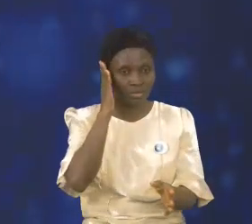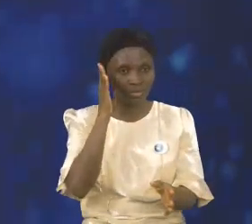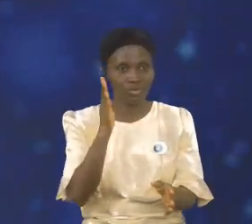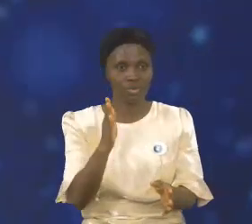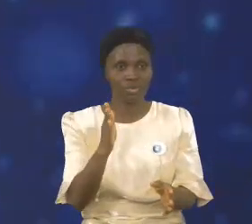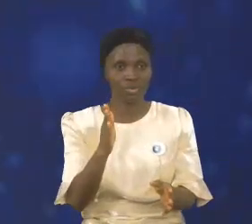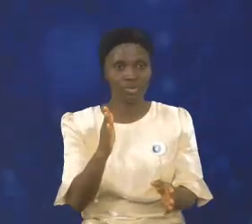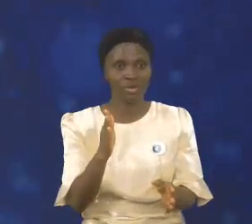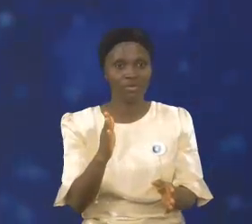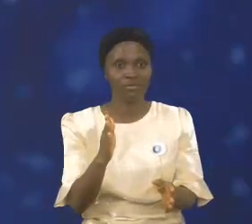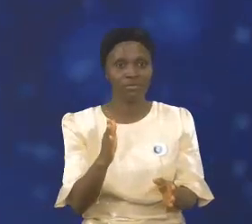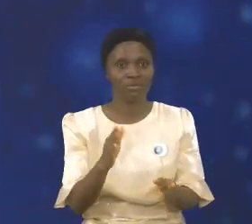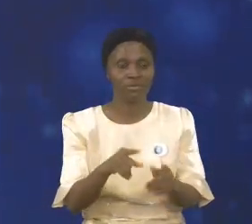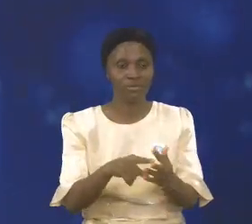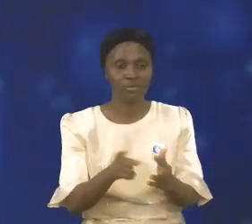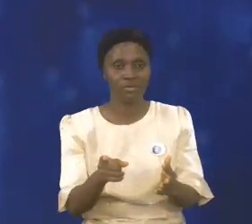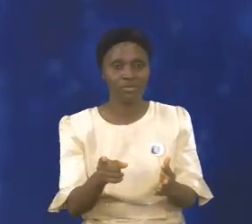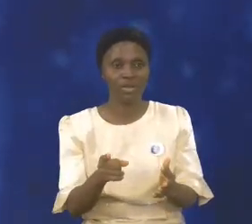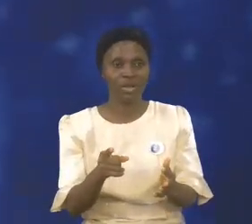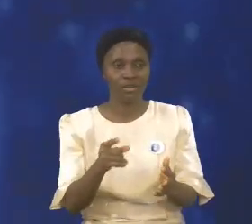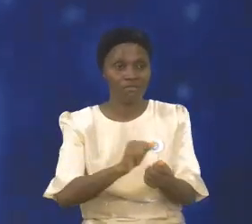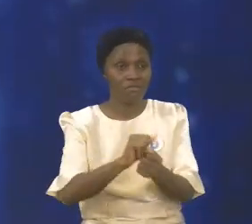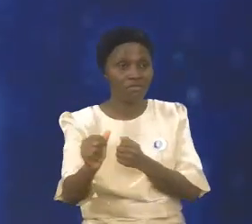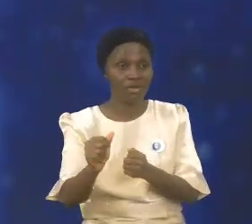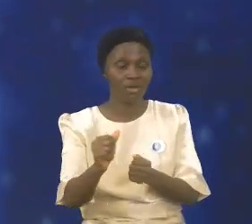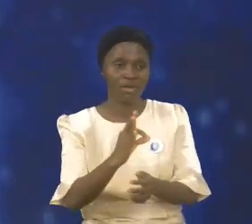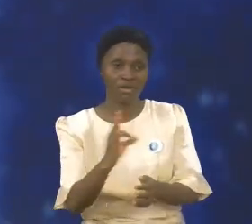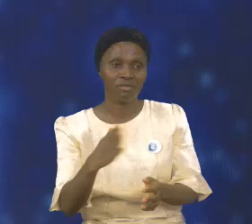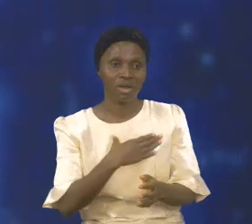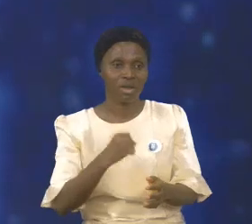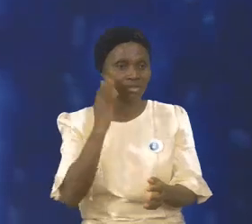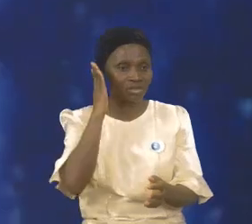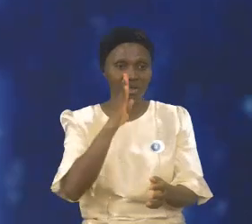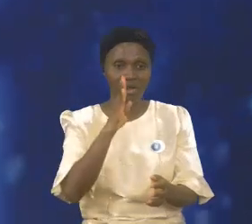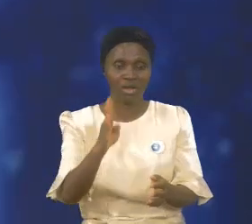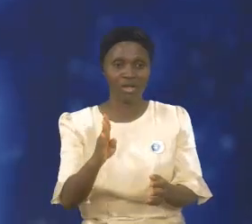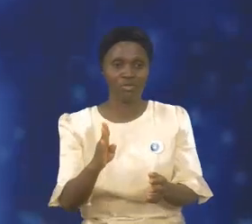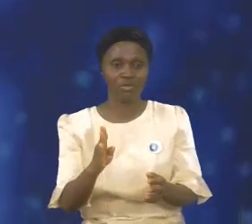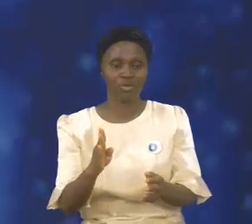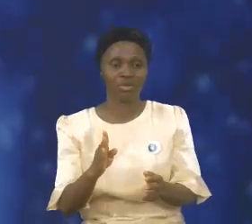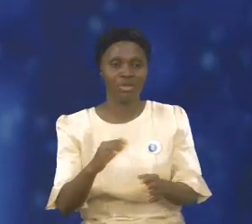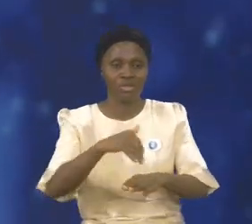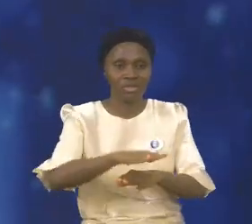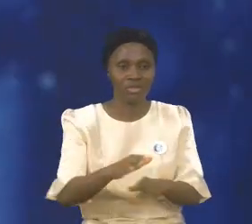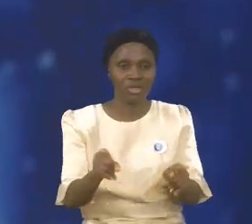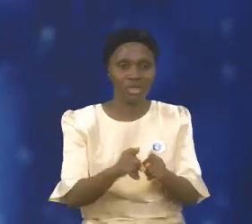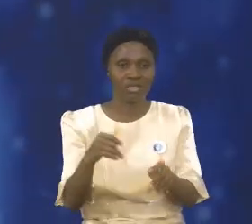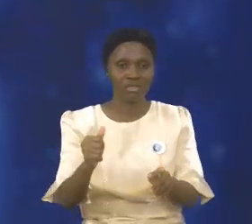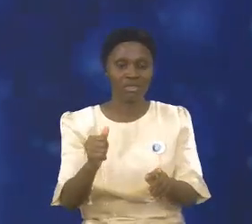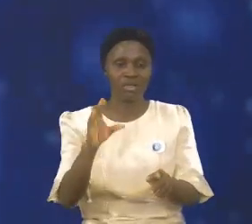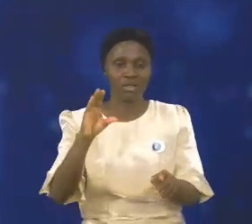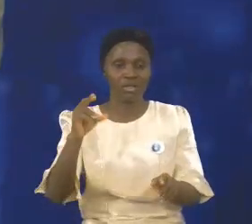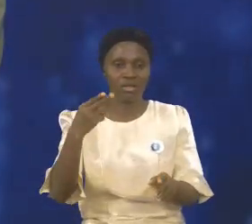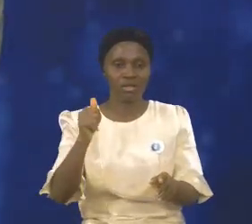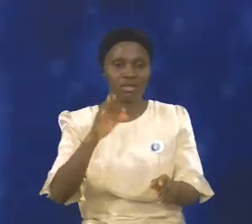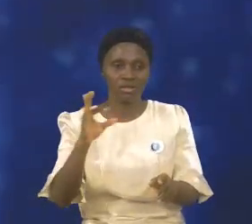flee far off and shall be chased as the chaff of the mountains before